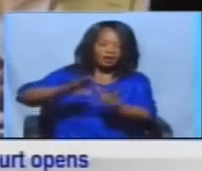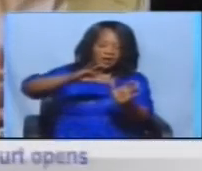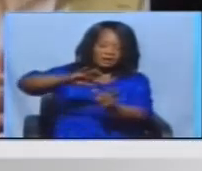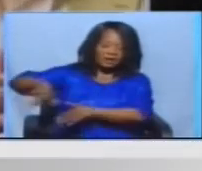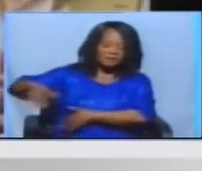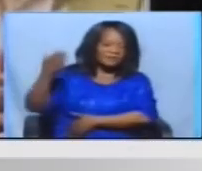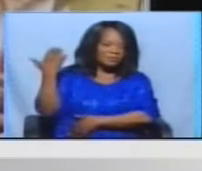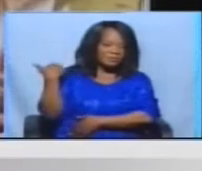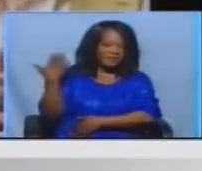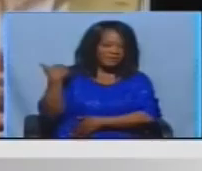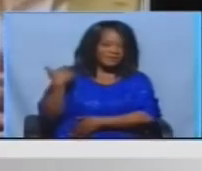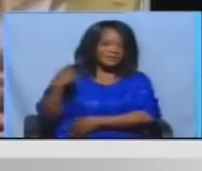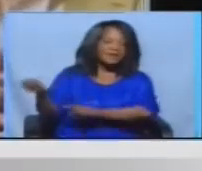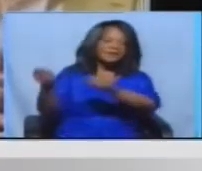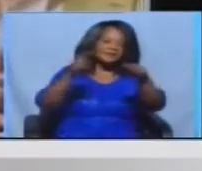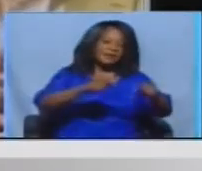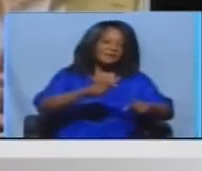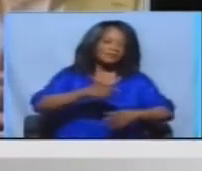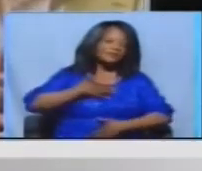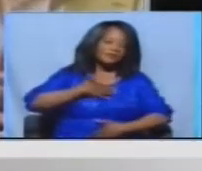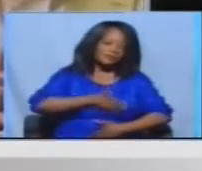to apologize over